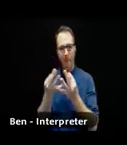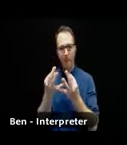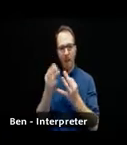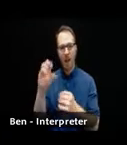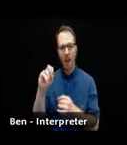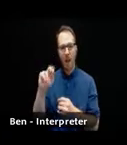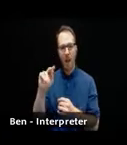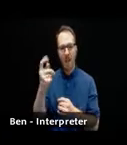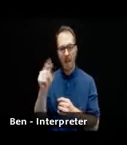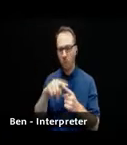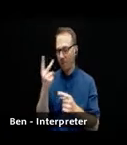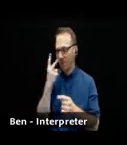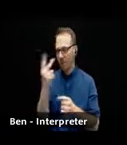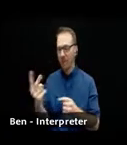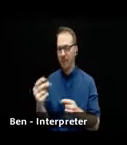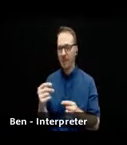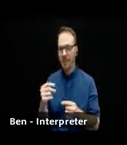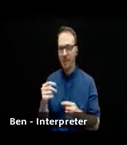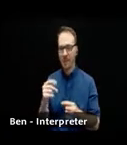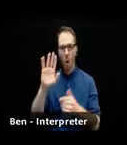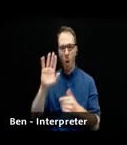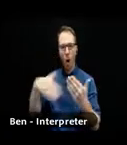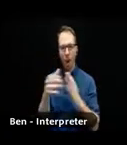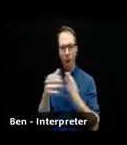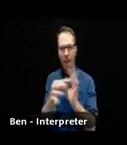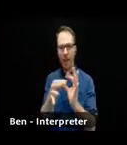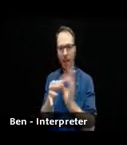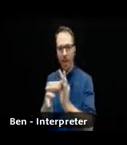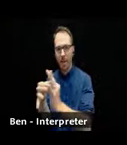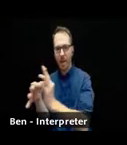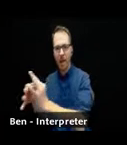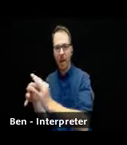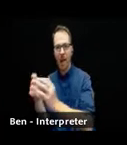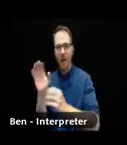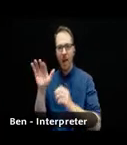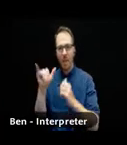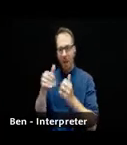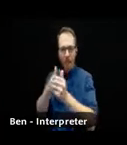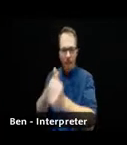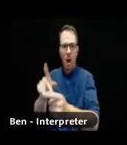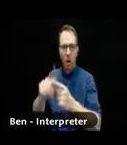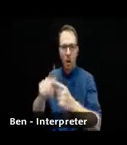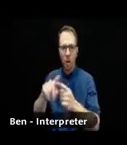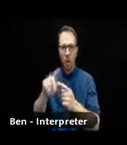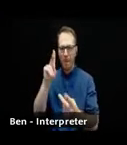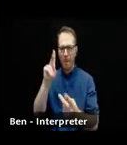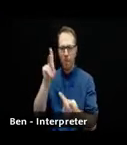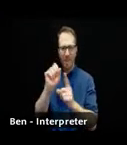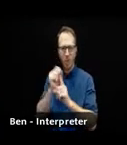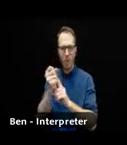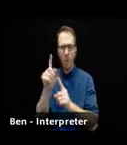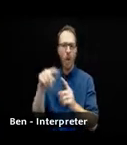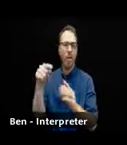see where all the linkages were along the way that led to this horrific situation.